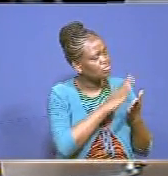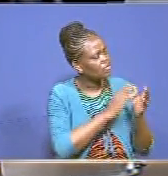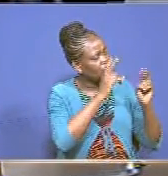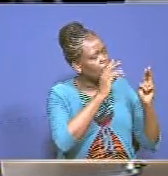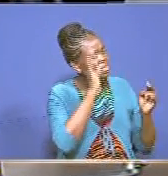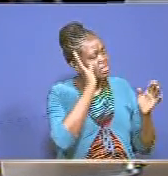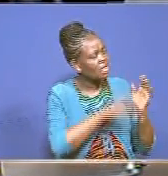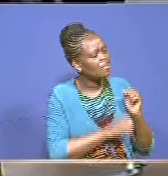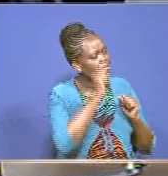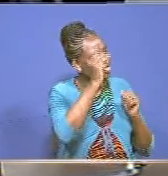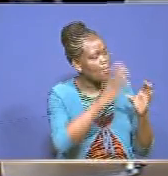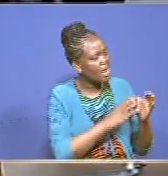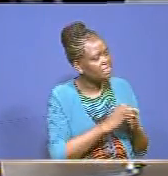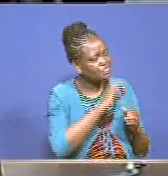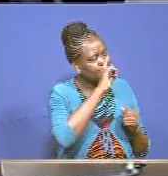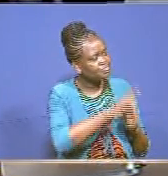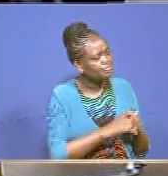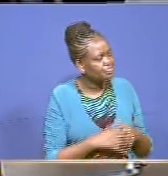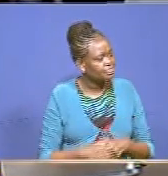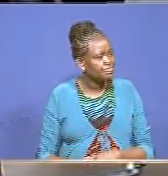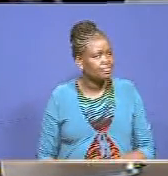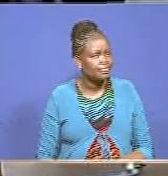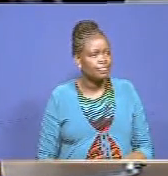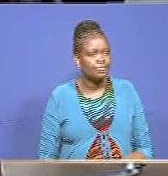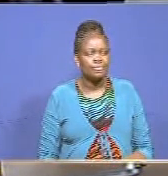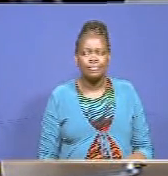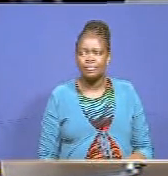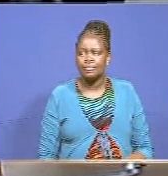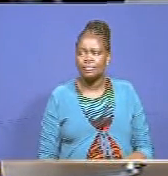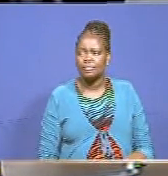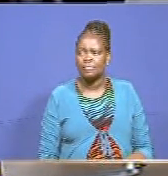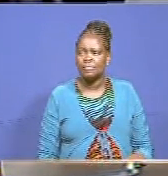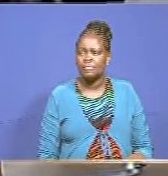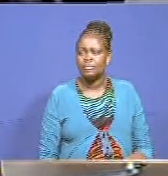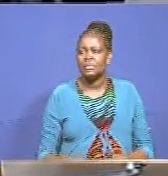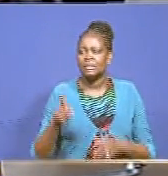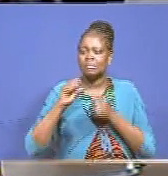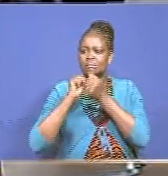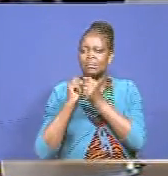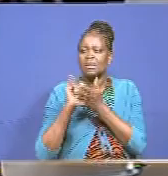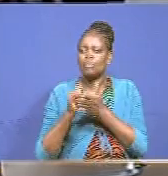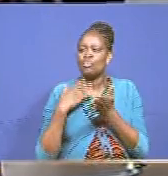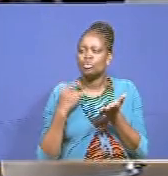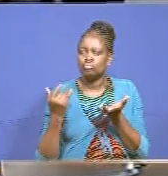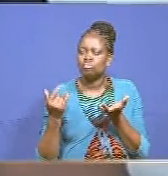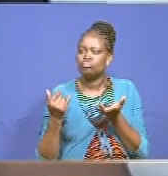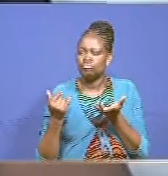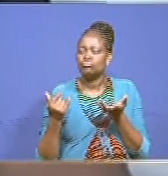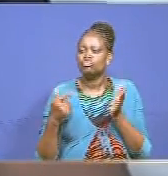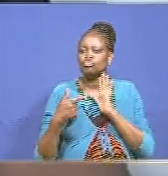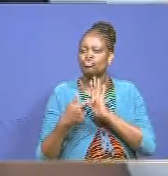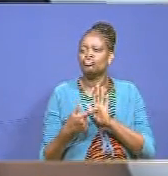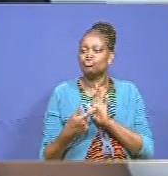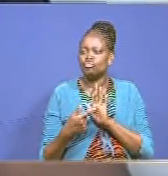to political parties and those kind of interests that you're advancing? These are kind of changes we want to portray or